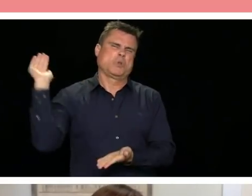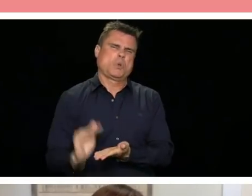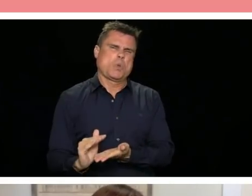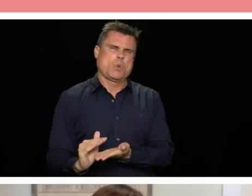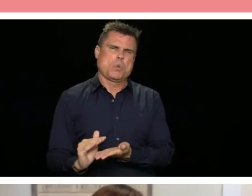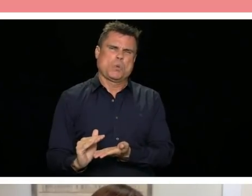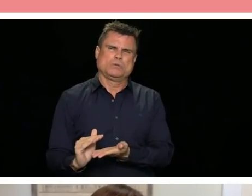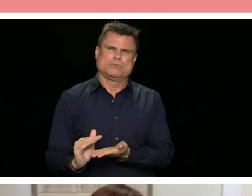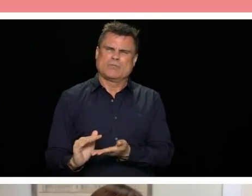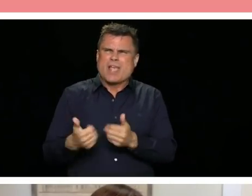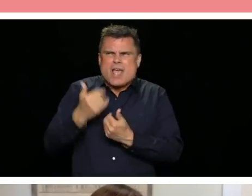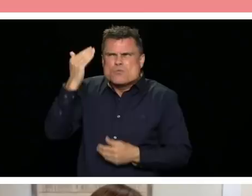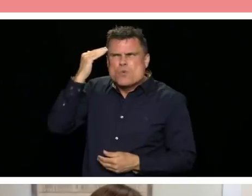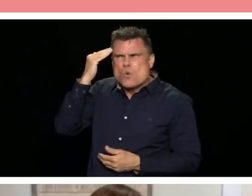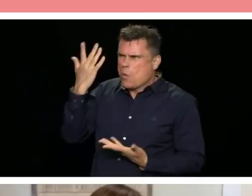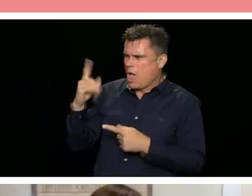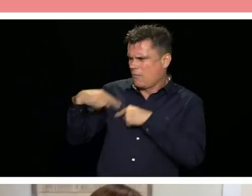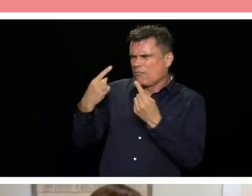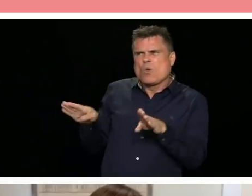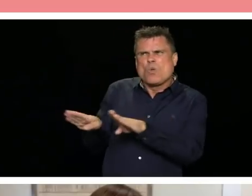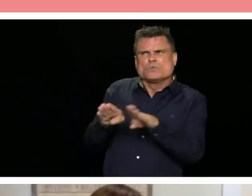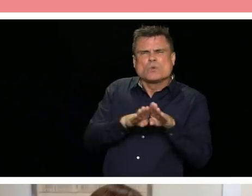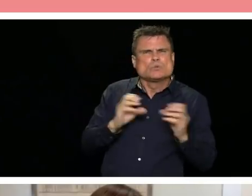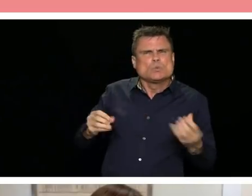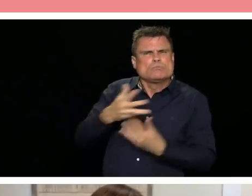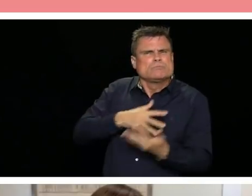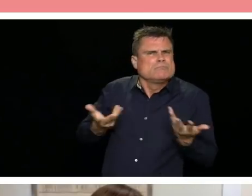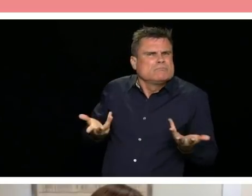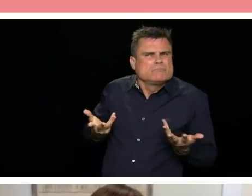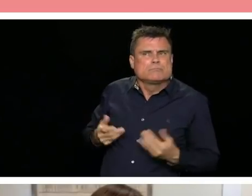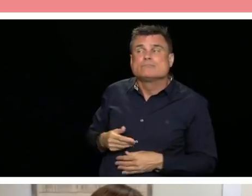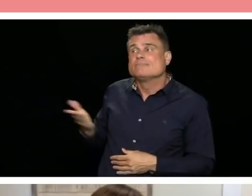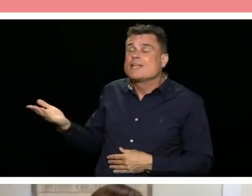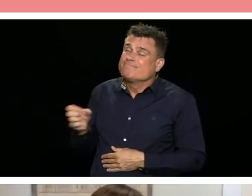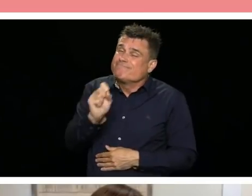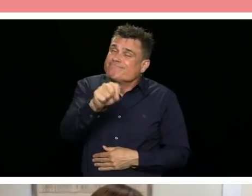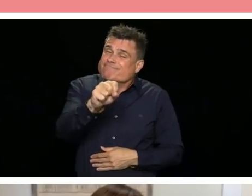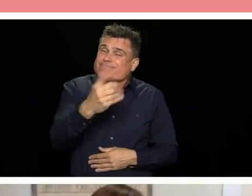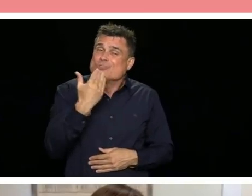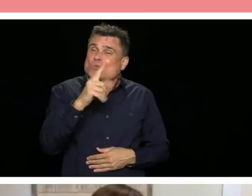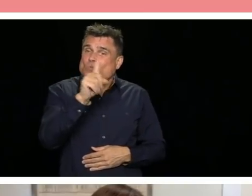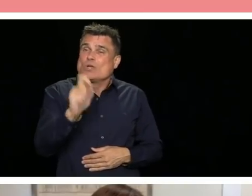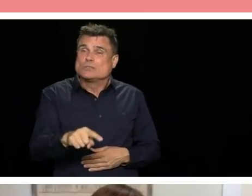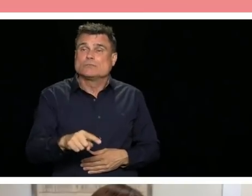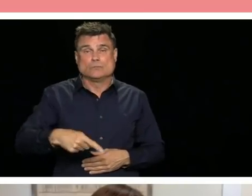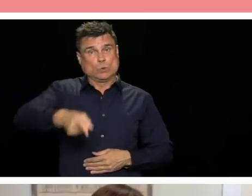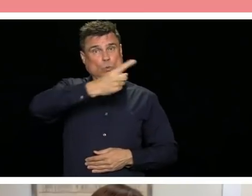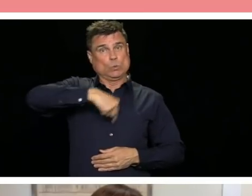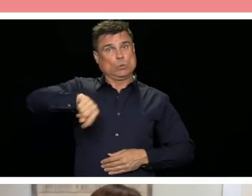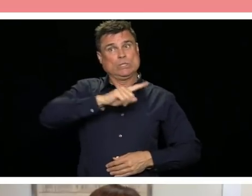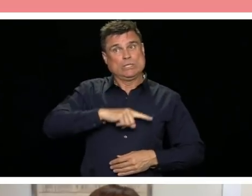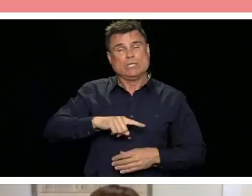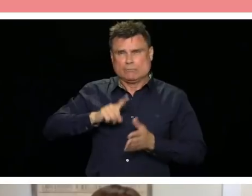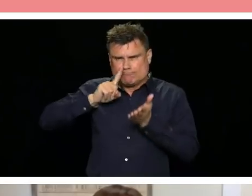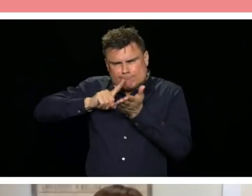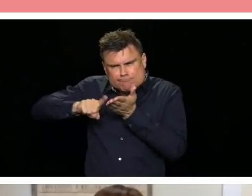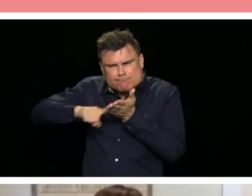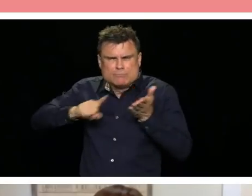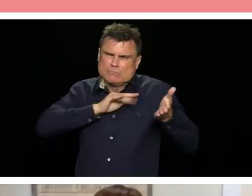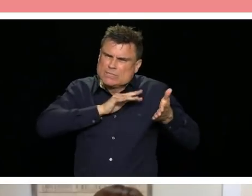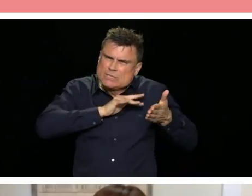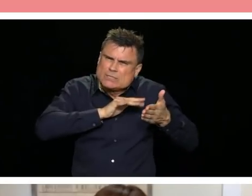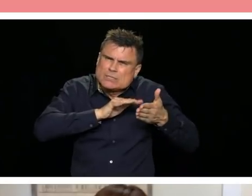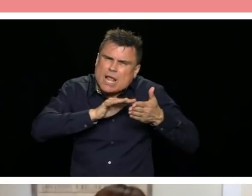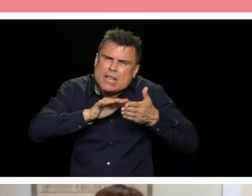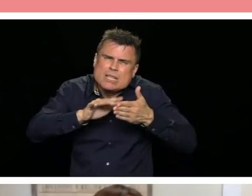reading the research very closely from other countries that have had COVID earlier